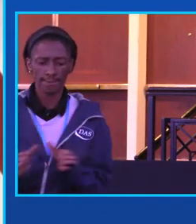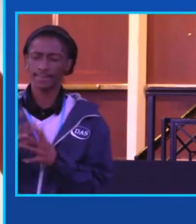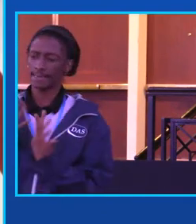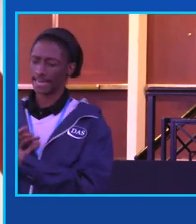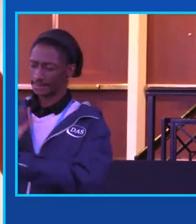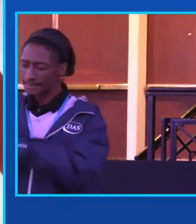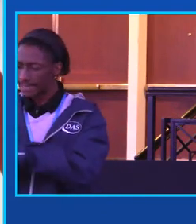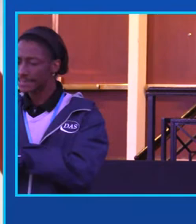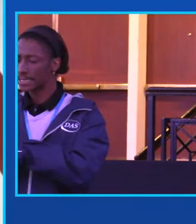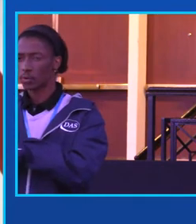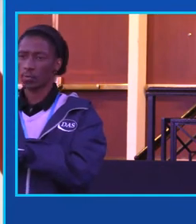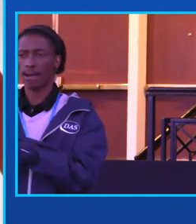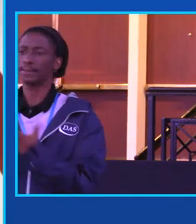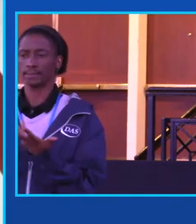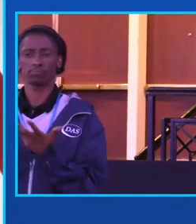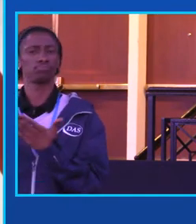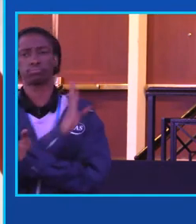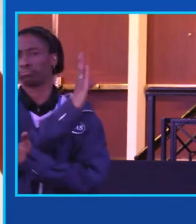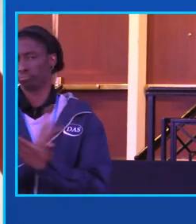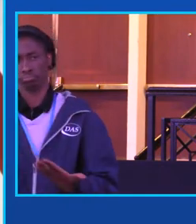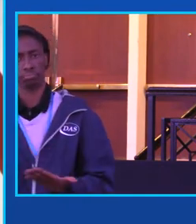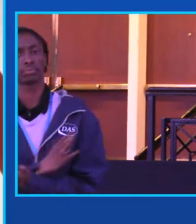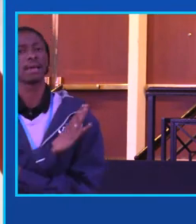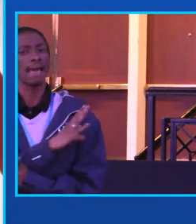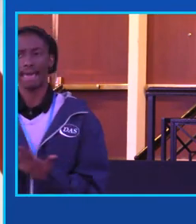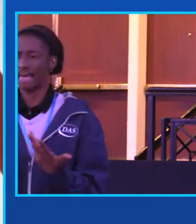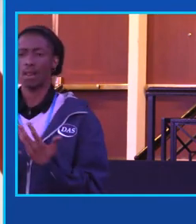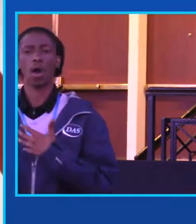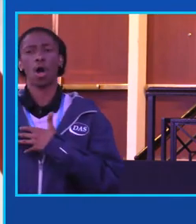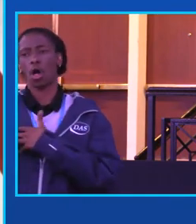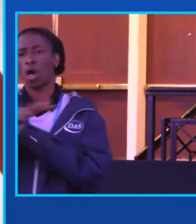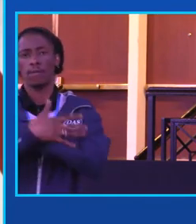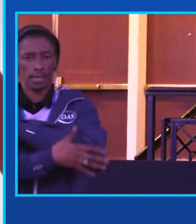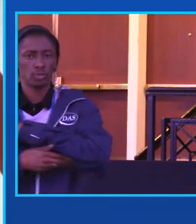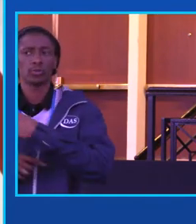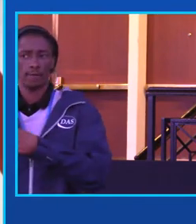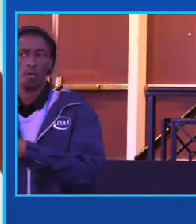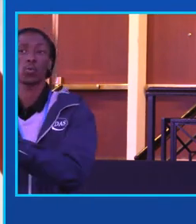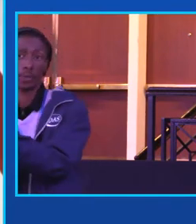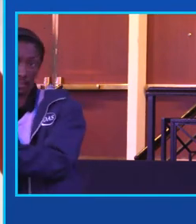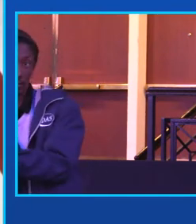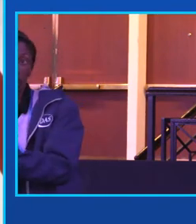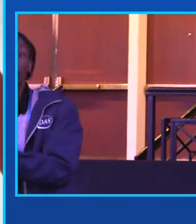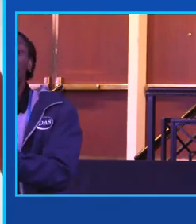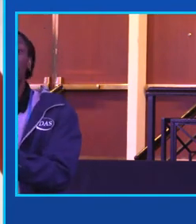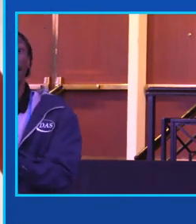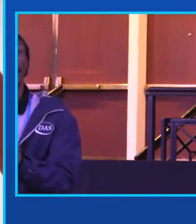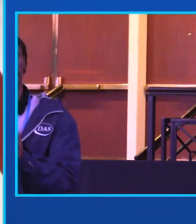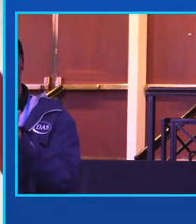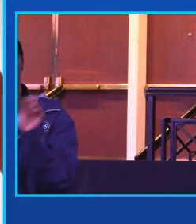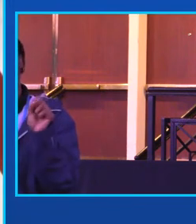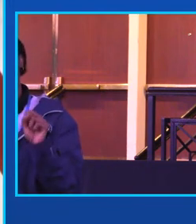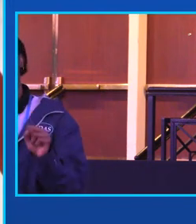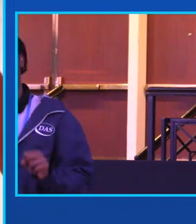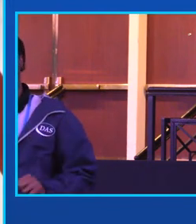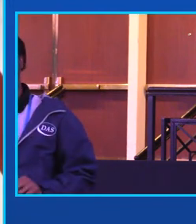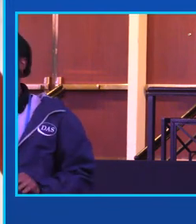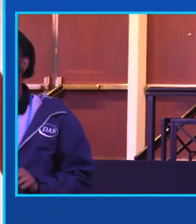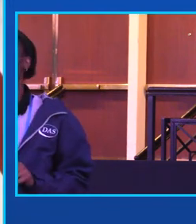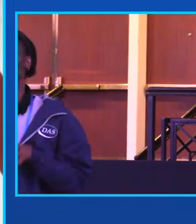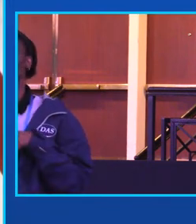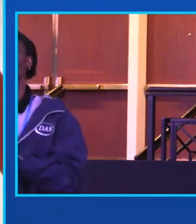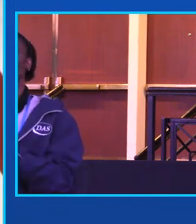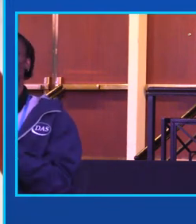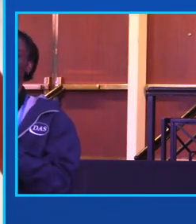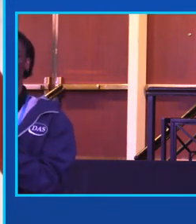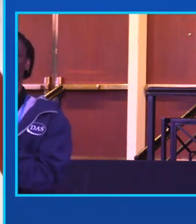Democrats up and down the ballot and across the country to win. Because President Joe Biden said in his State of the Union